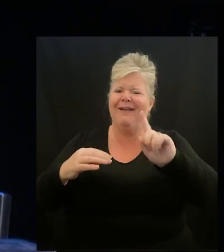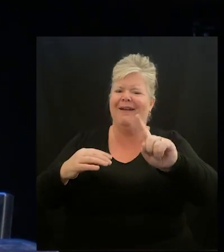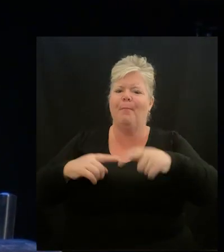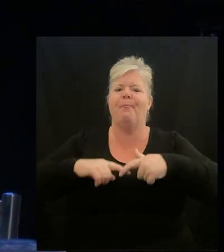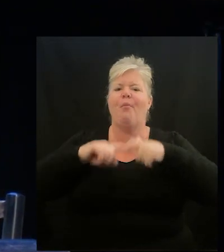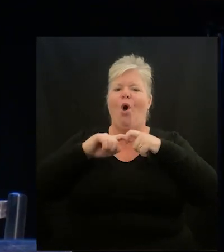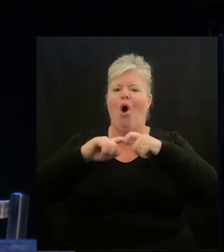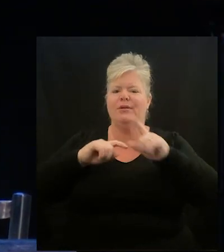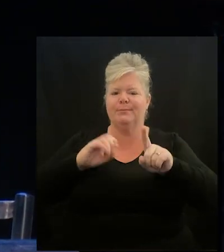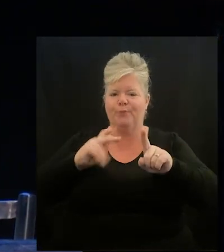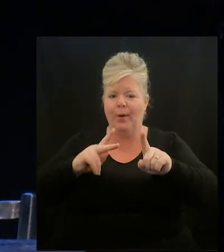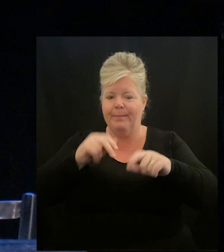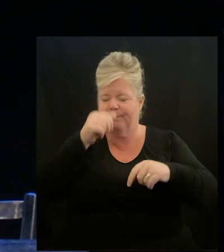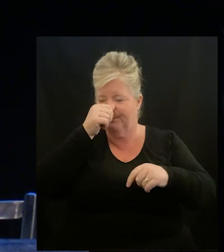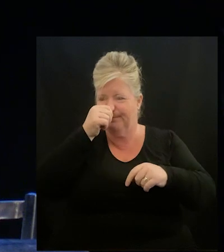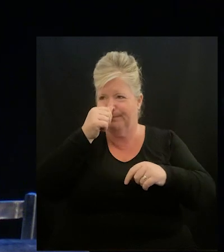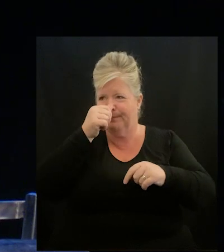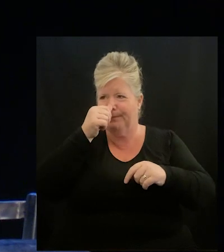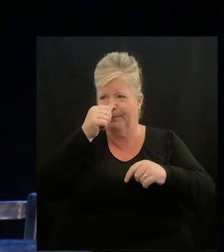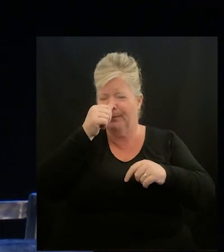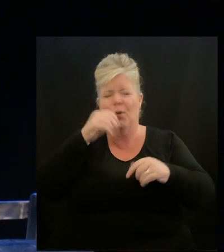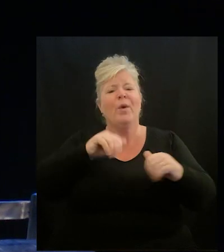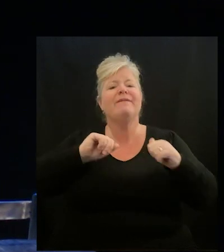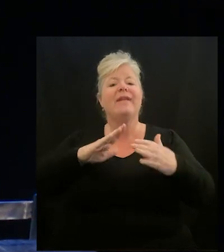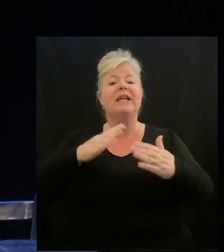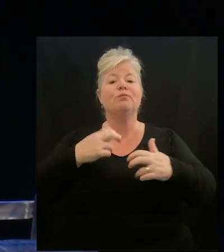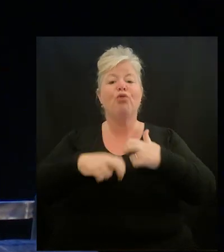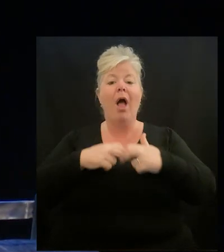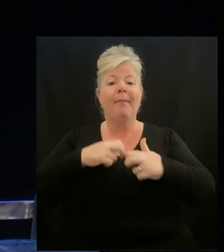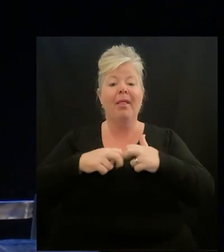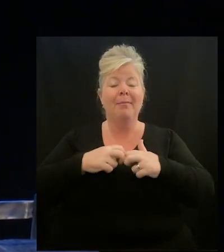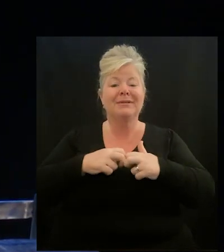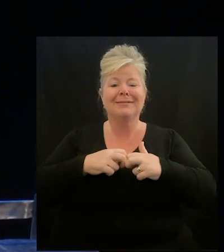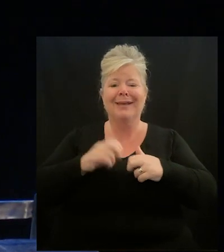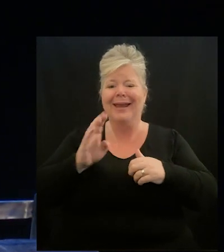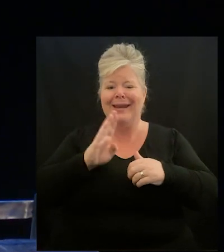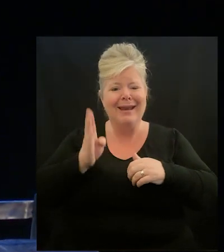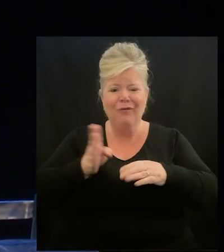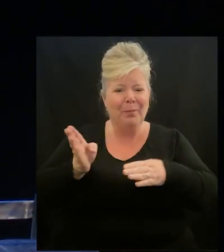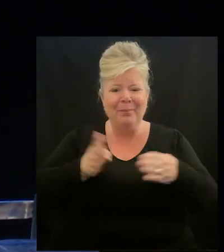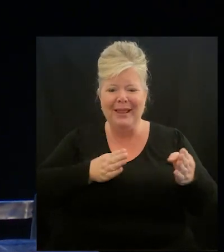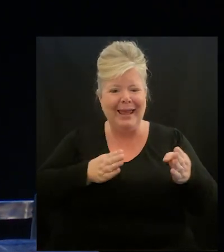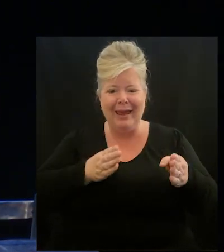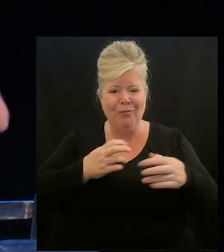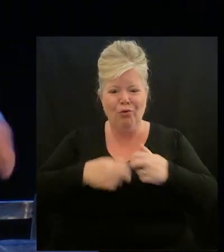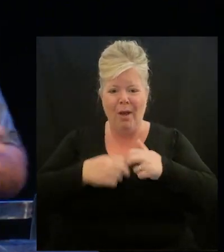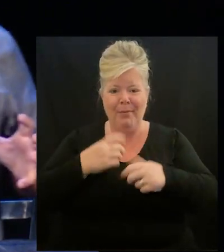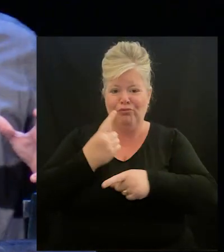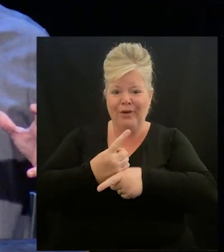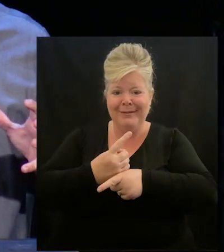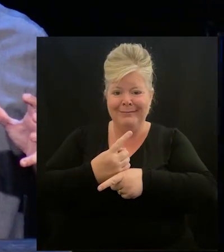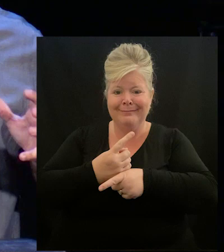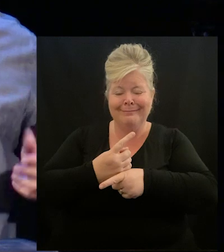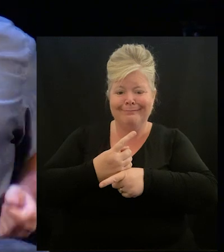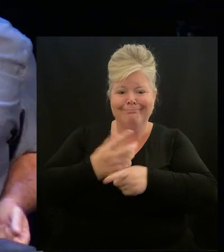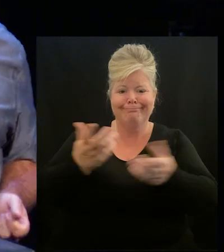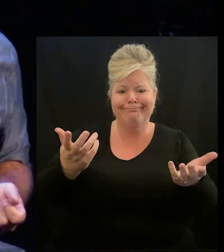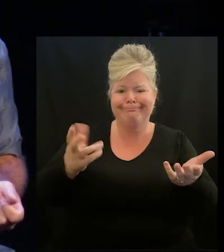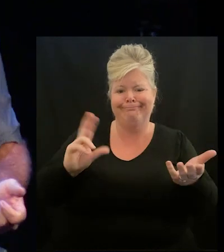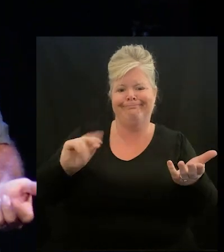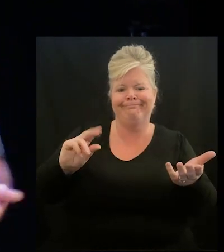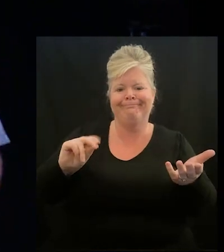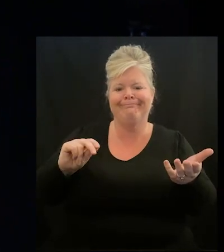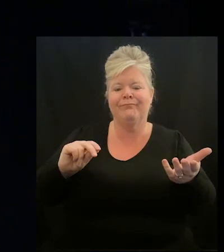about this. Problems that we face in life are never planned. They are never